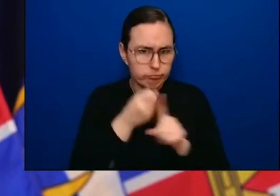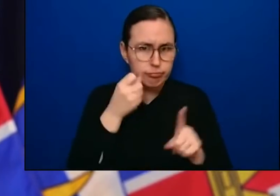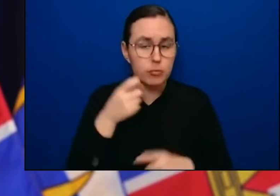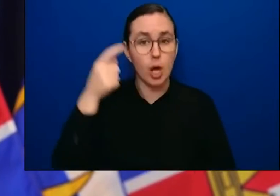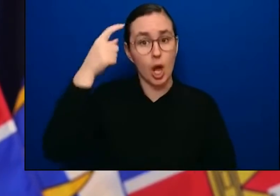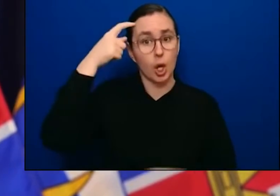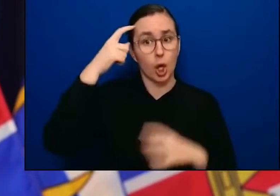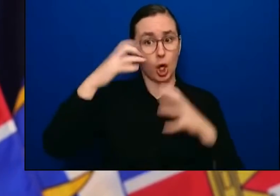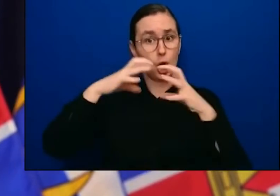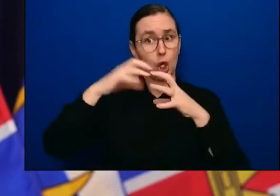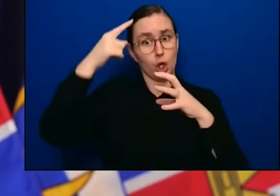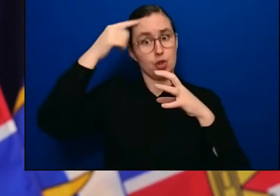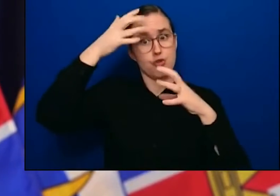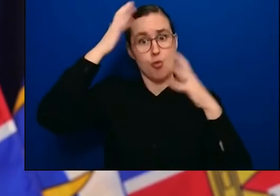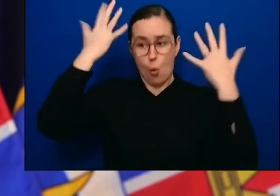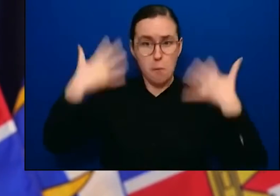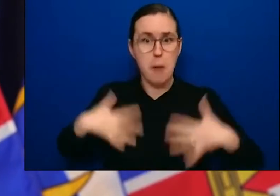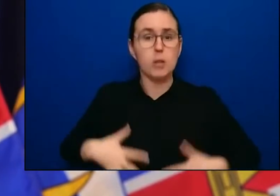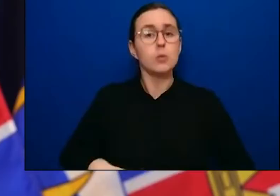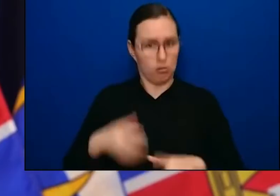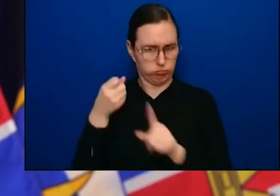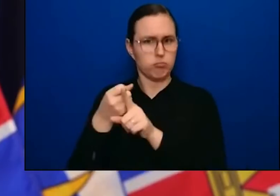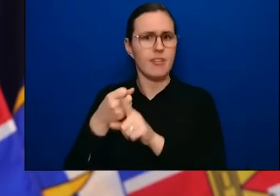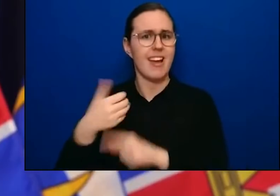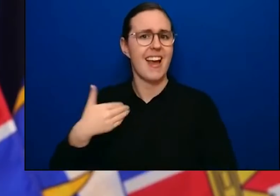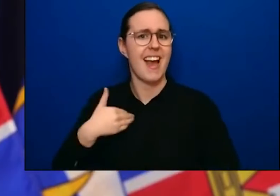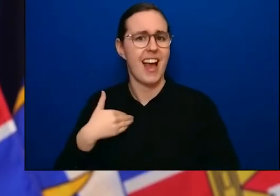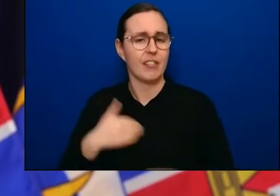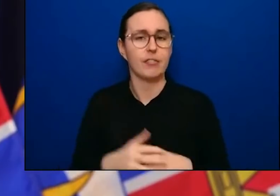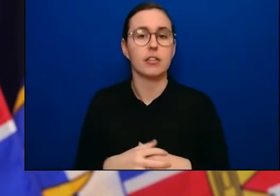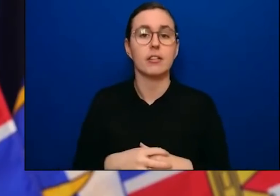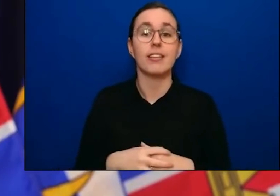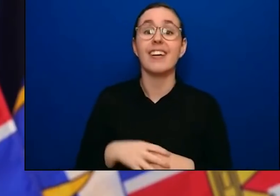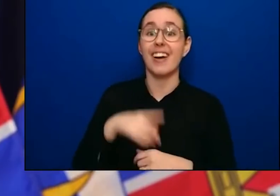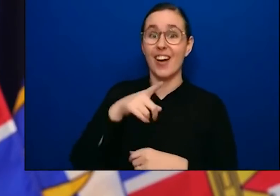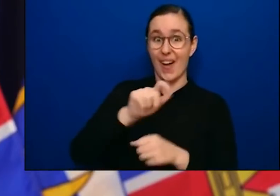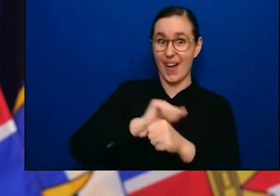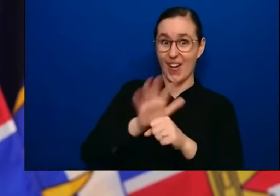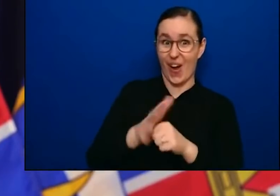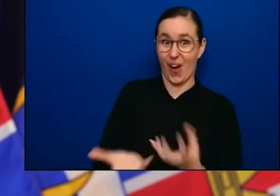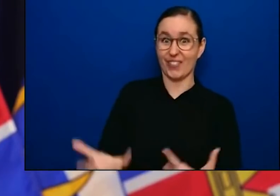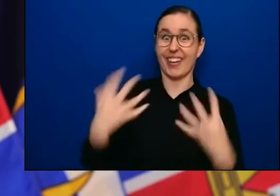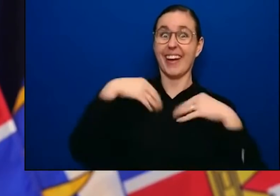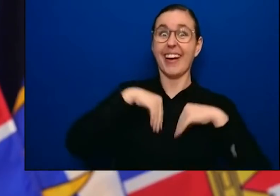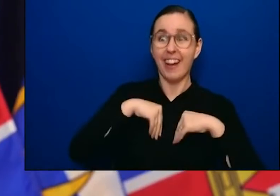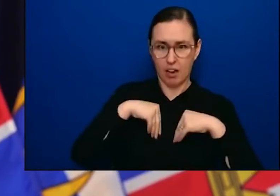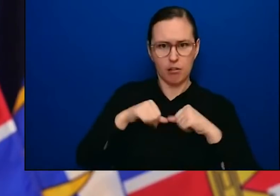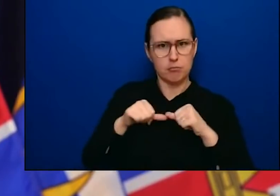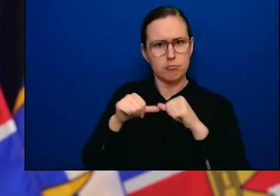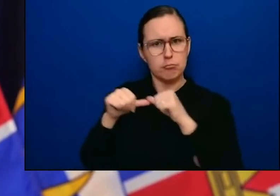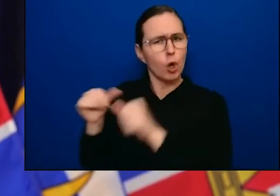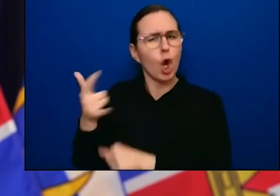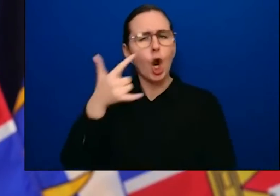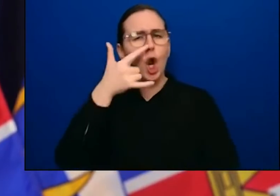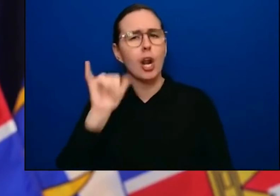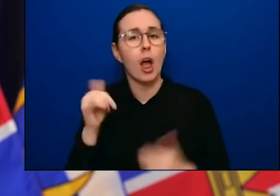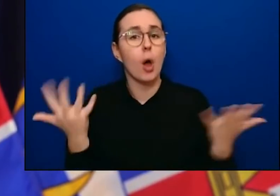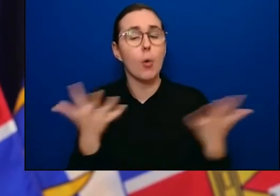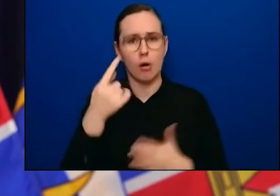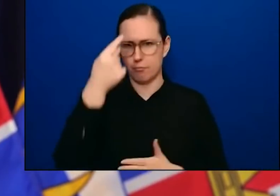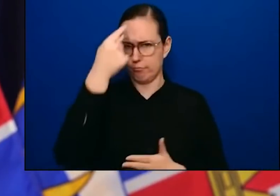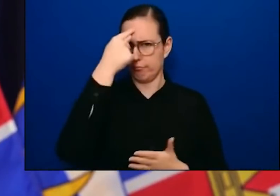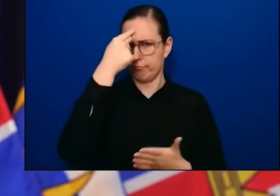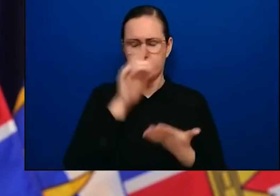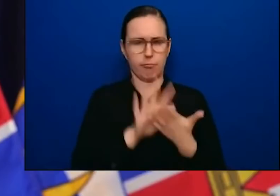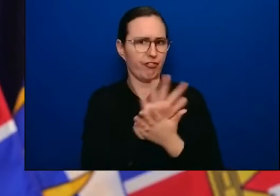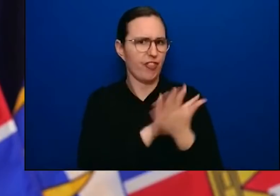fog, but things like having loss of taste and smell that can last for quite a long time, and other things that can be